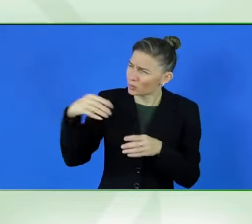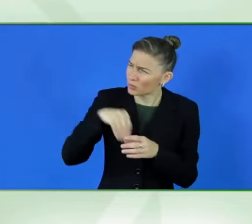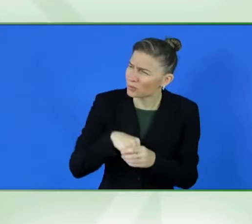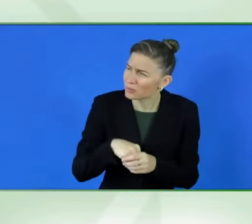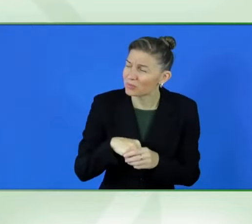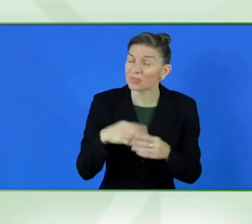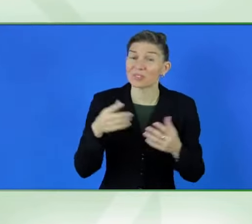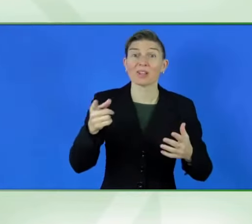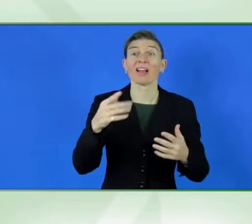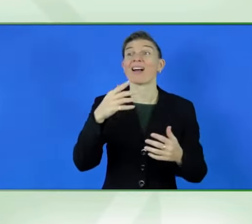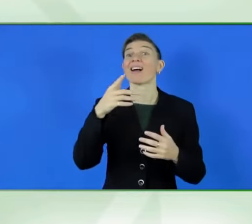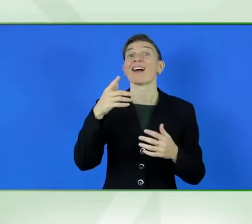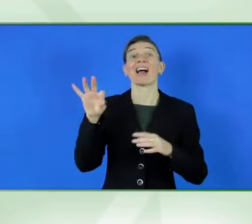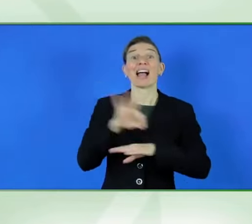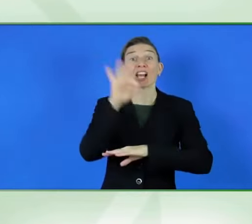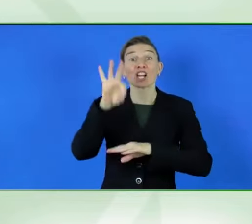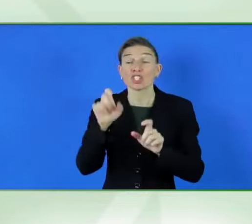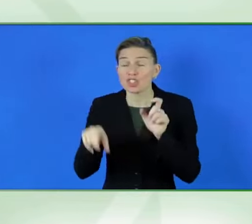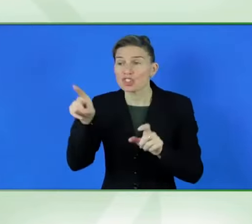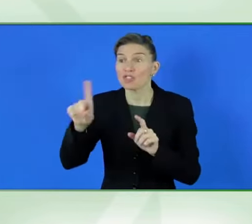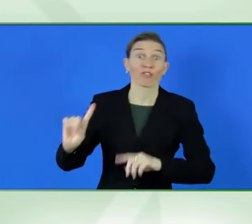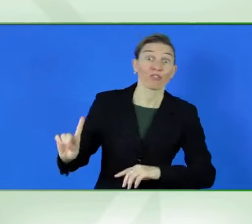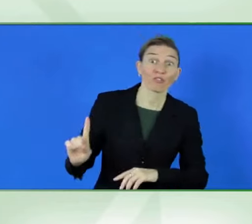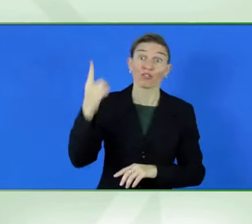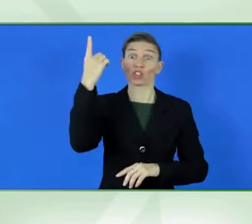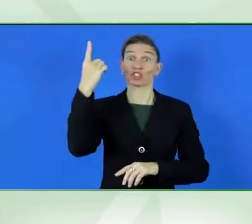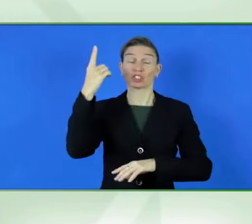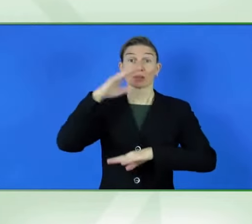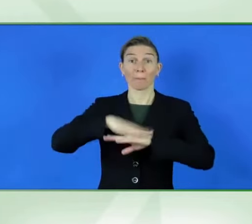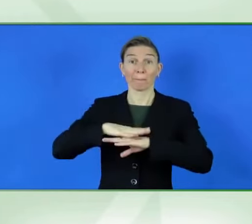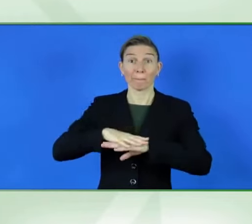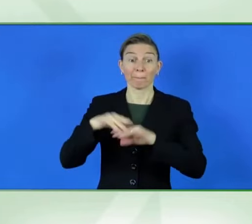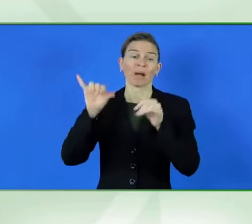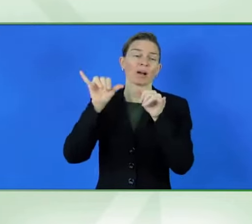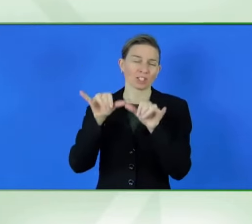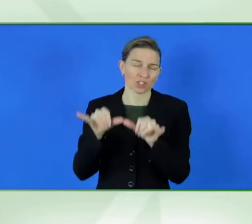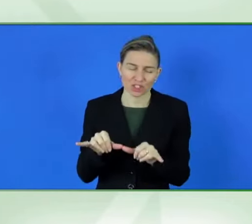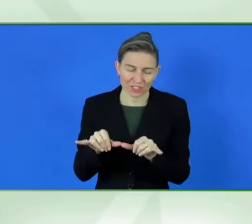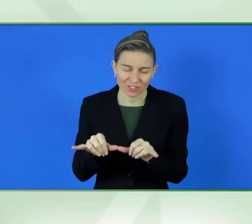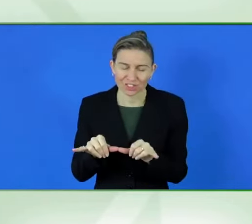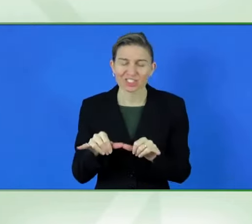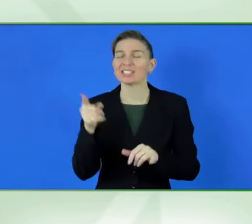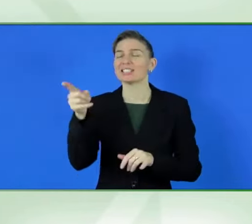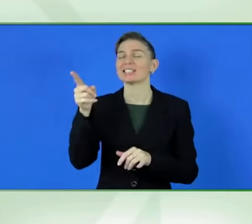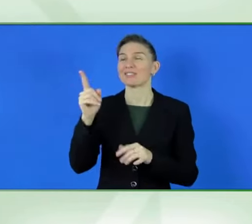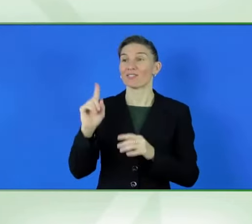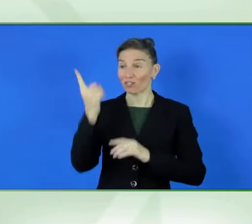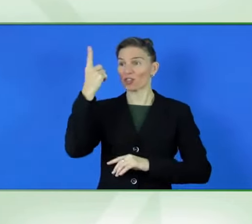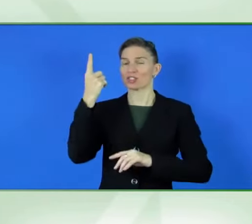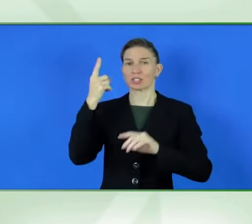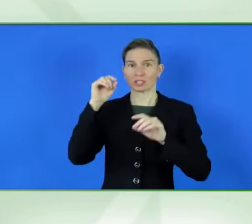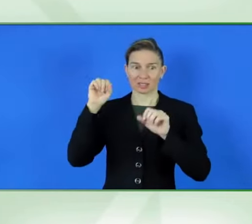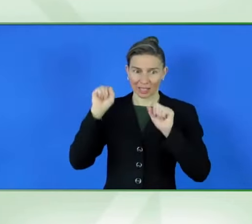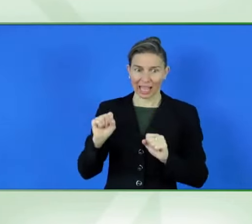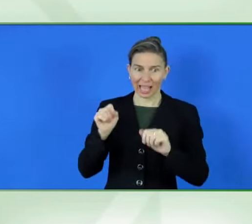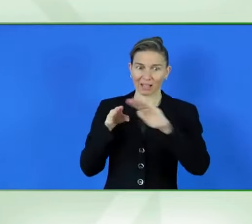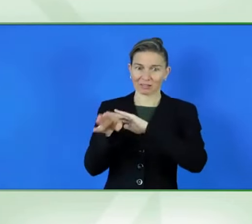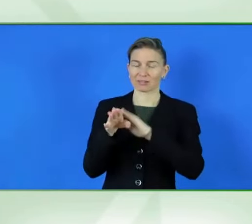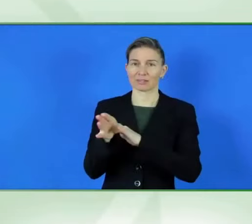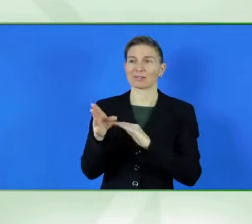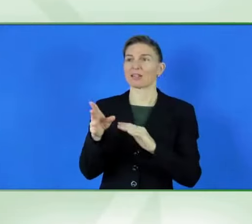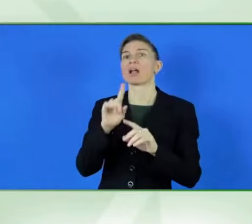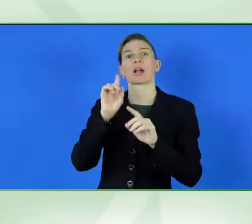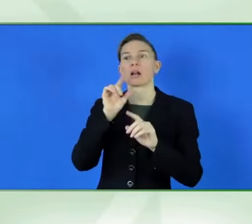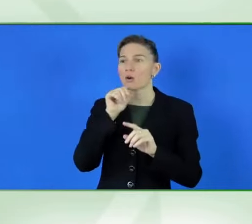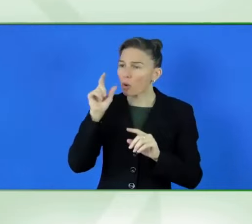would be impossible to buy an inaccessible minibus. So I'm now going to hand over to my co-chair,